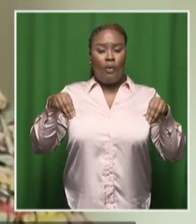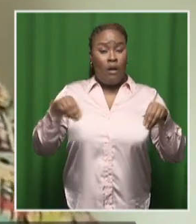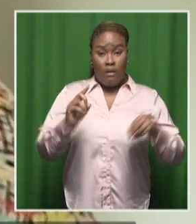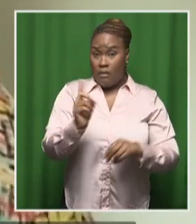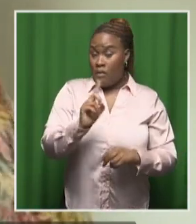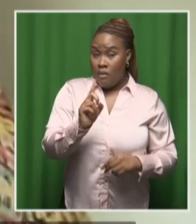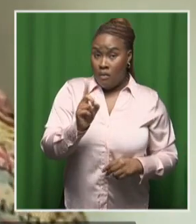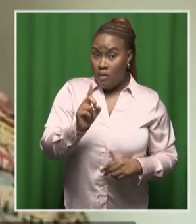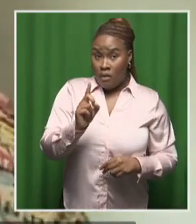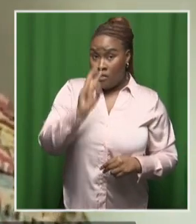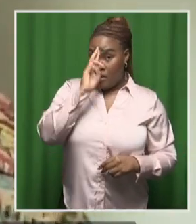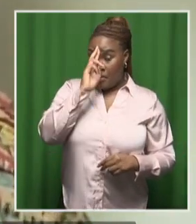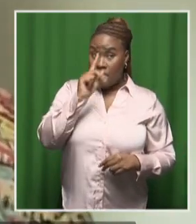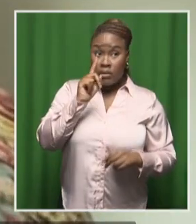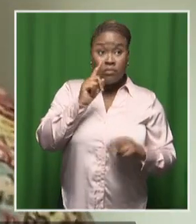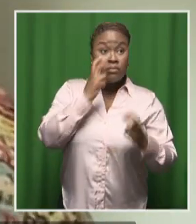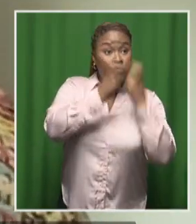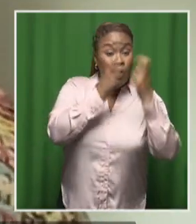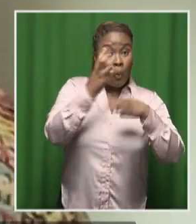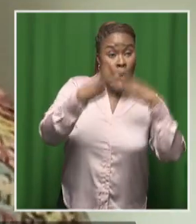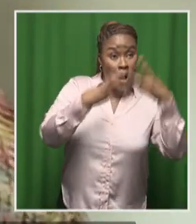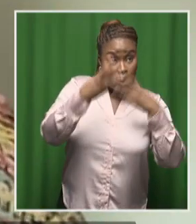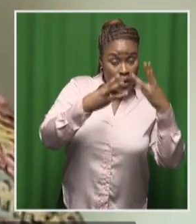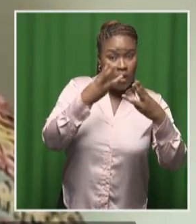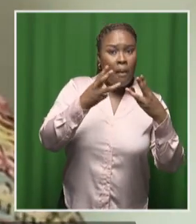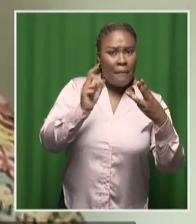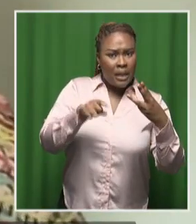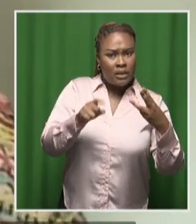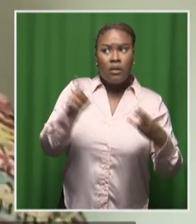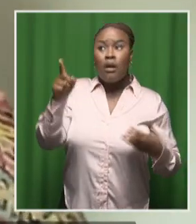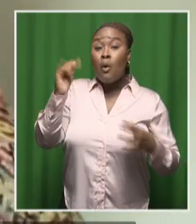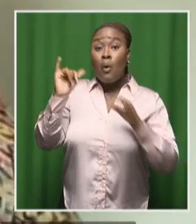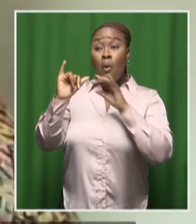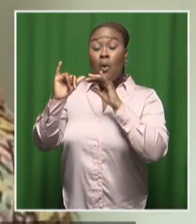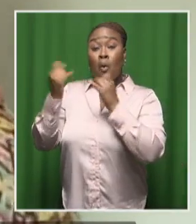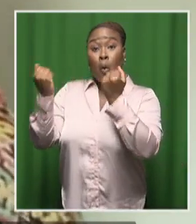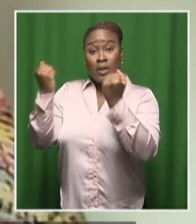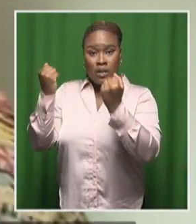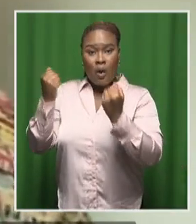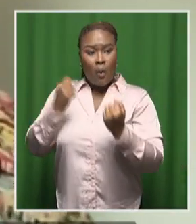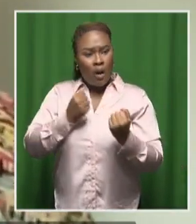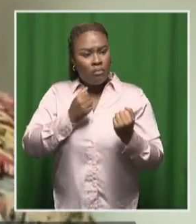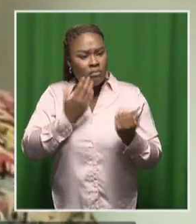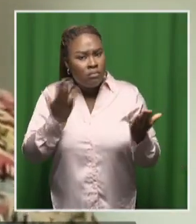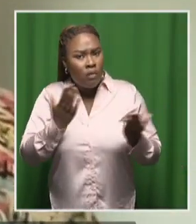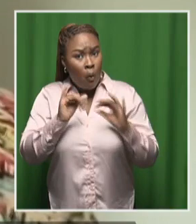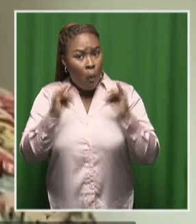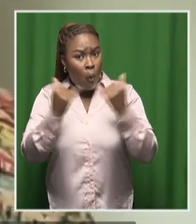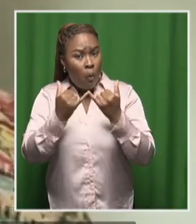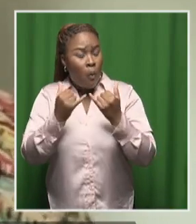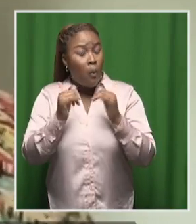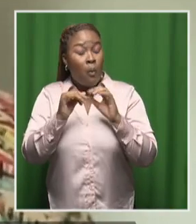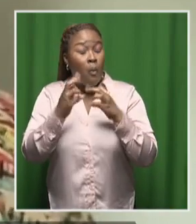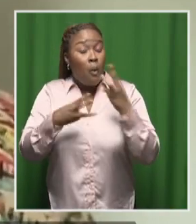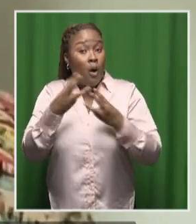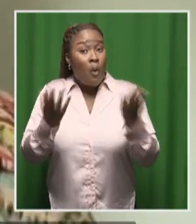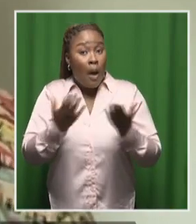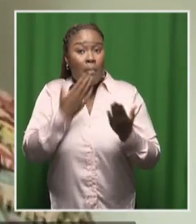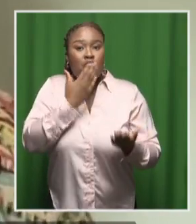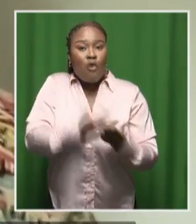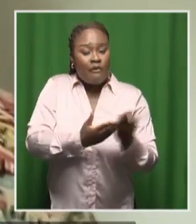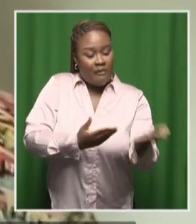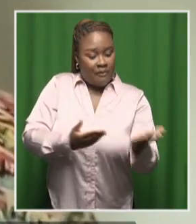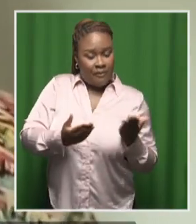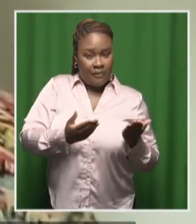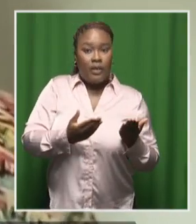that you look for work, that court will ask proof, etc. And so there is different mechanisms and ways to